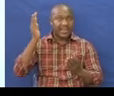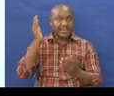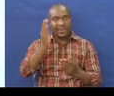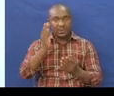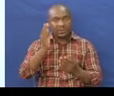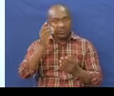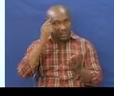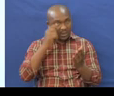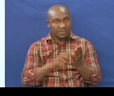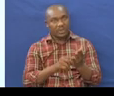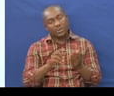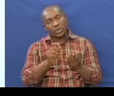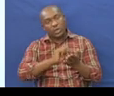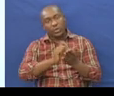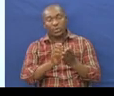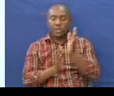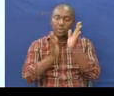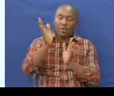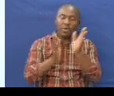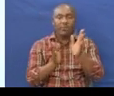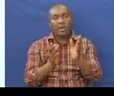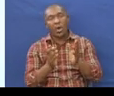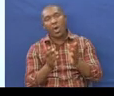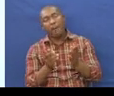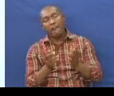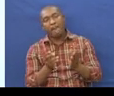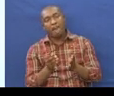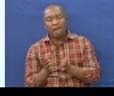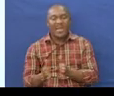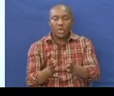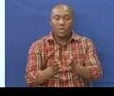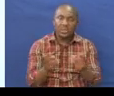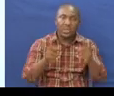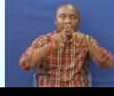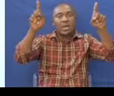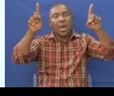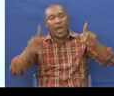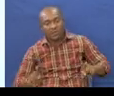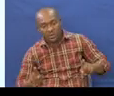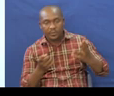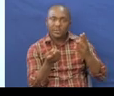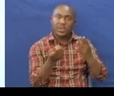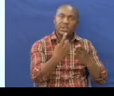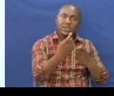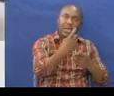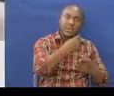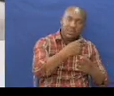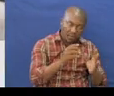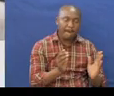using different geographical methods like graphs or charts or whatever. And then from there you draw your